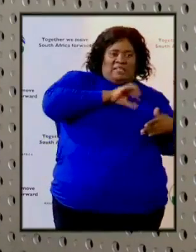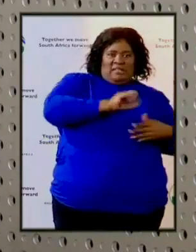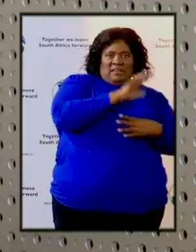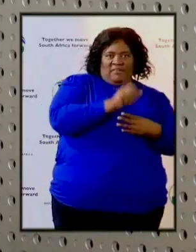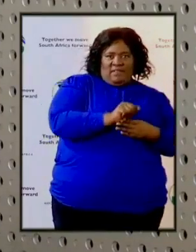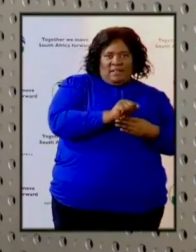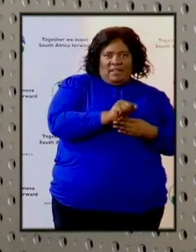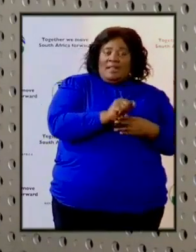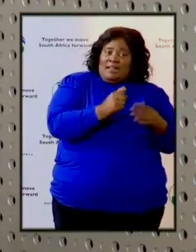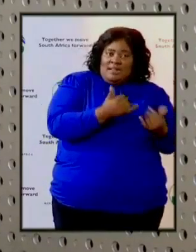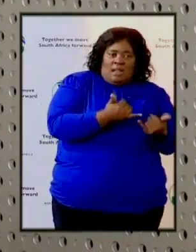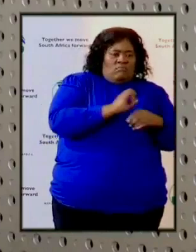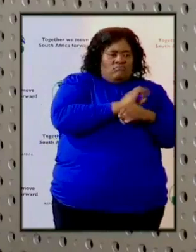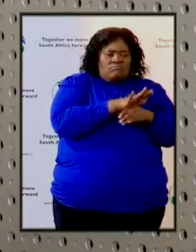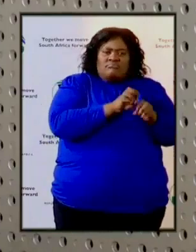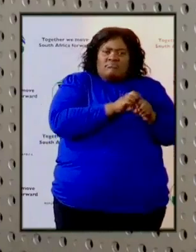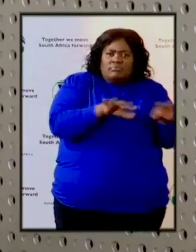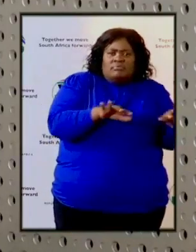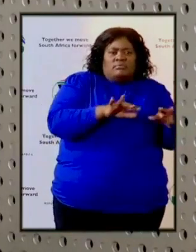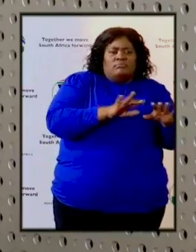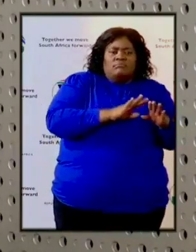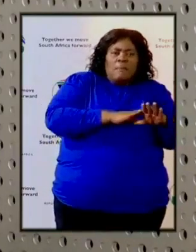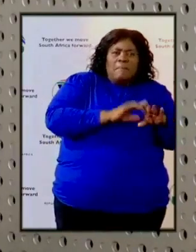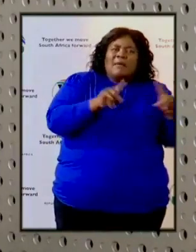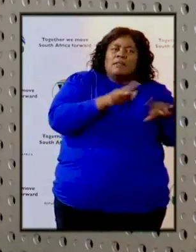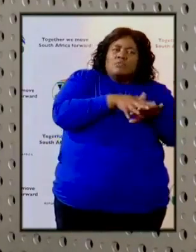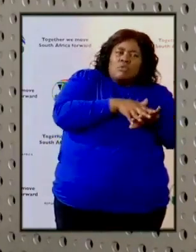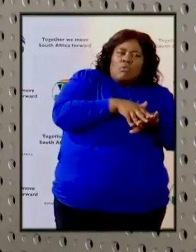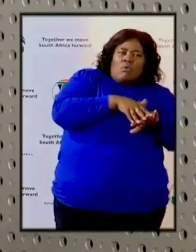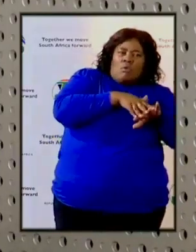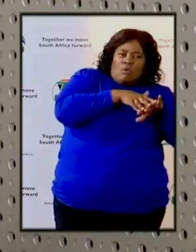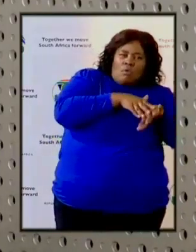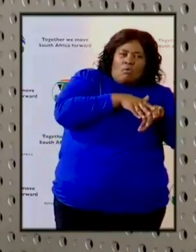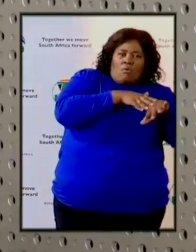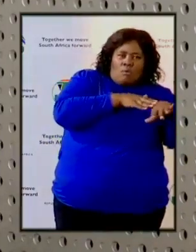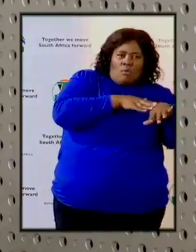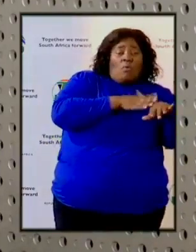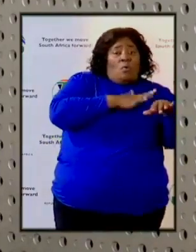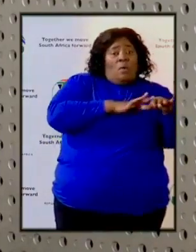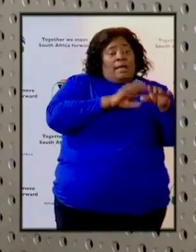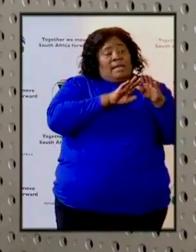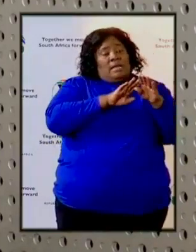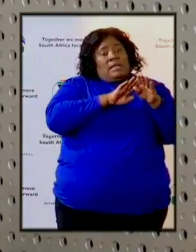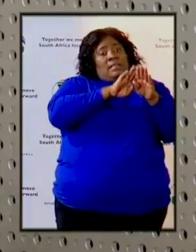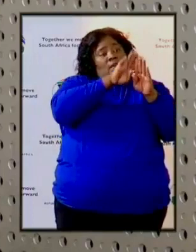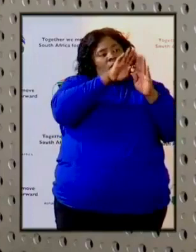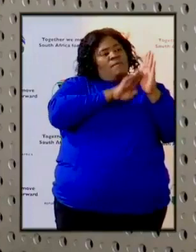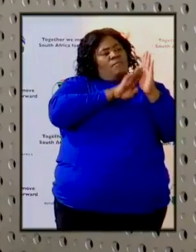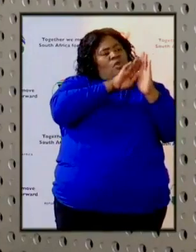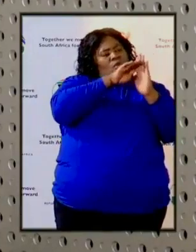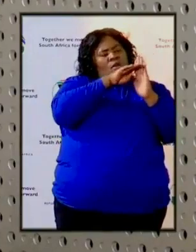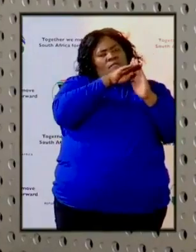bit flatter than it would have been, and we want it to remain like that. If